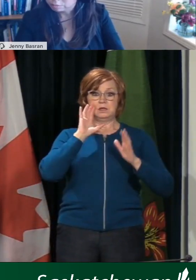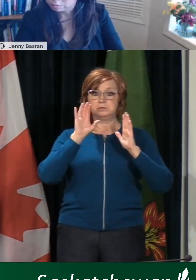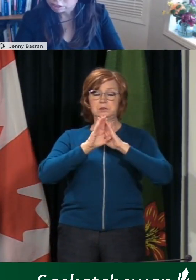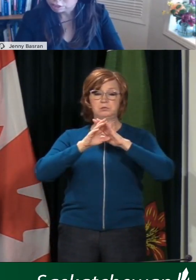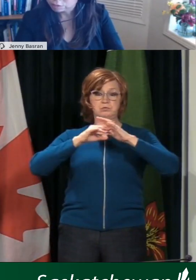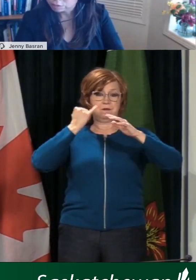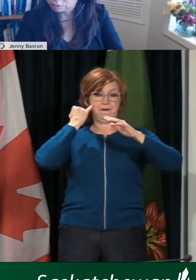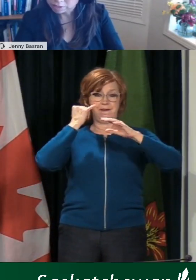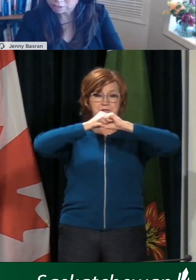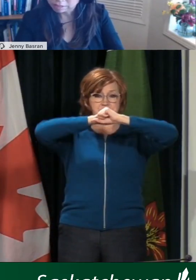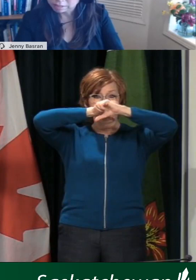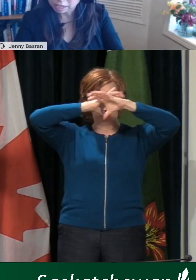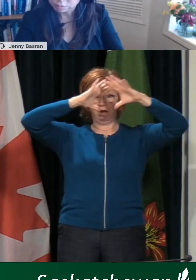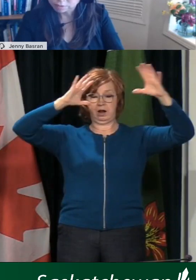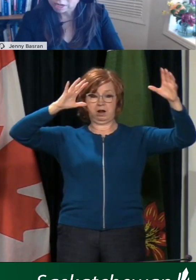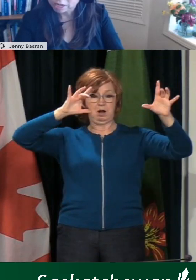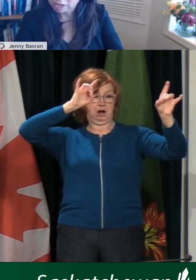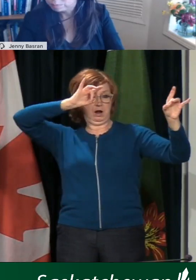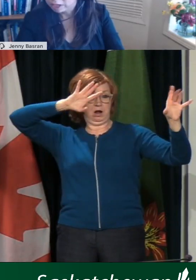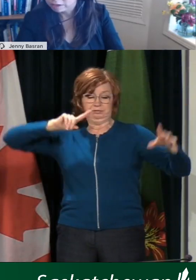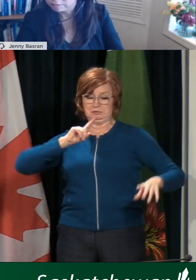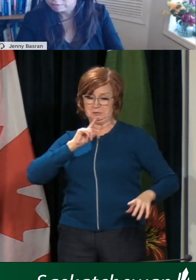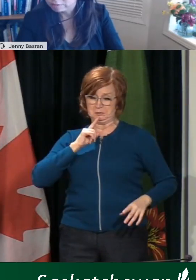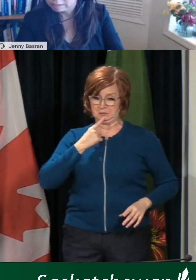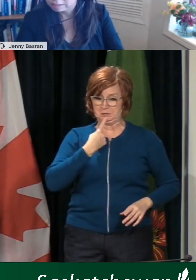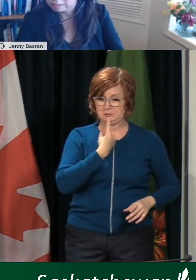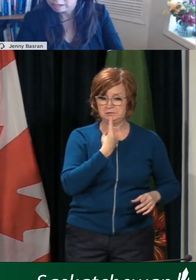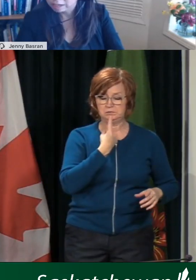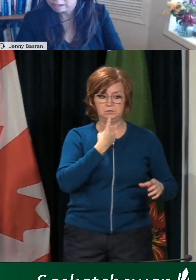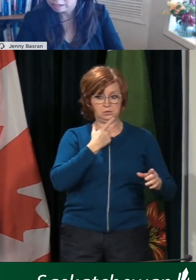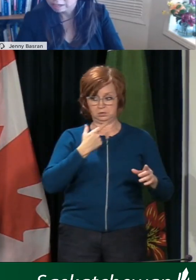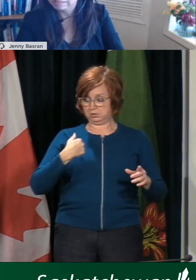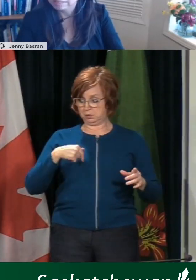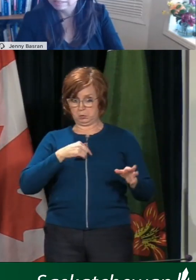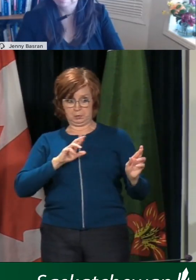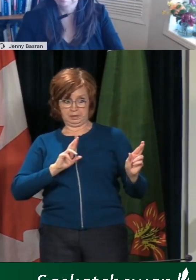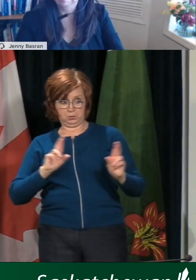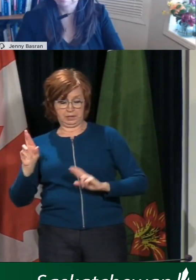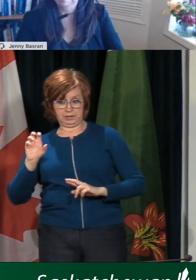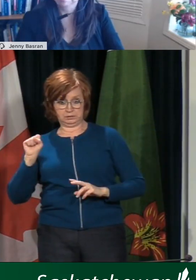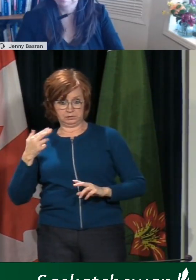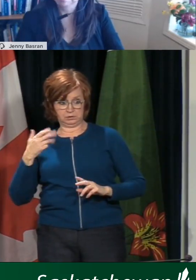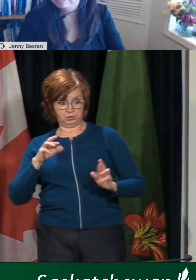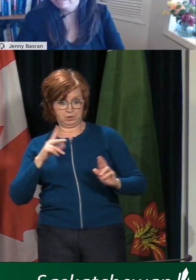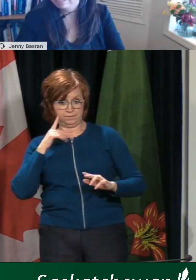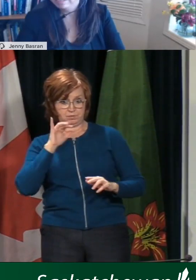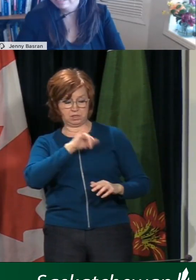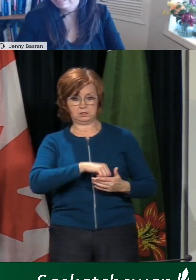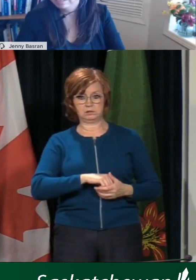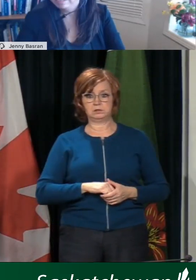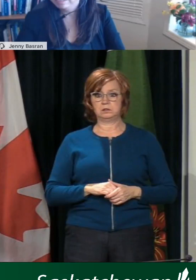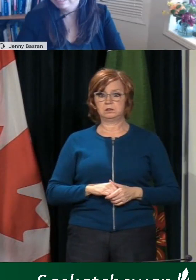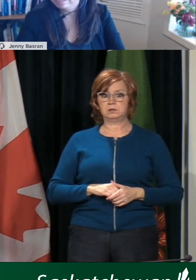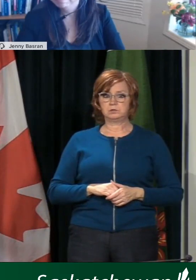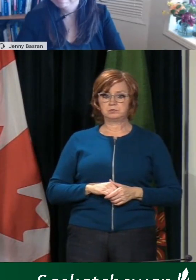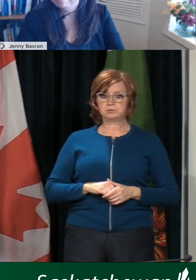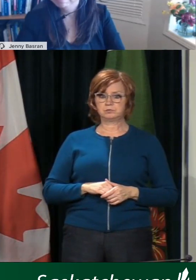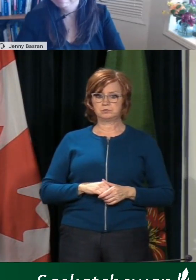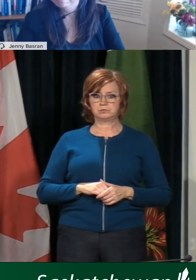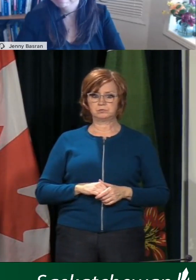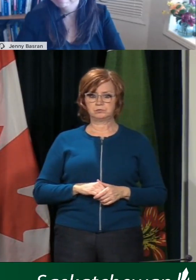potentially was happening in Saskatchewan? How would we plan for that as a health system? Next slide.